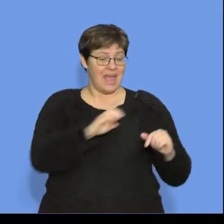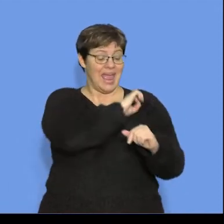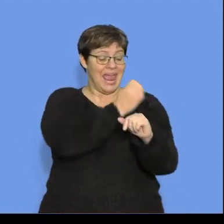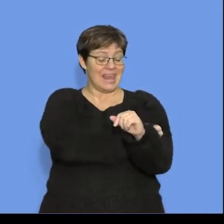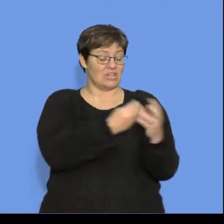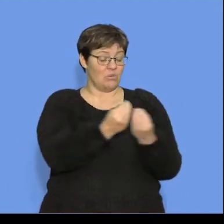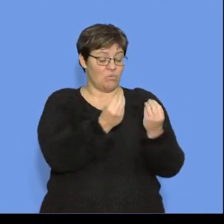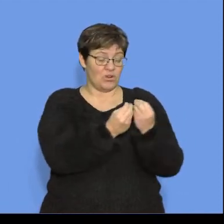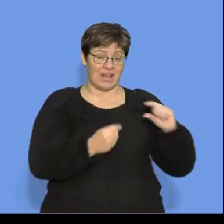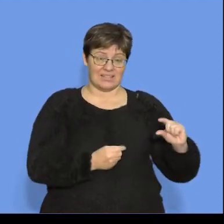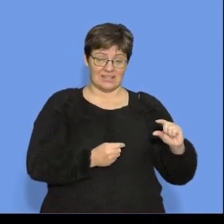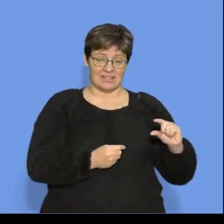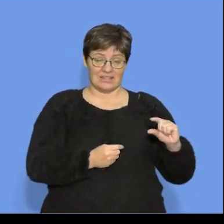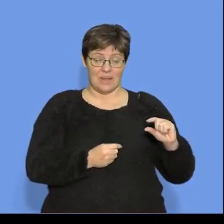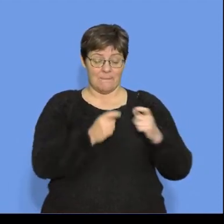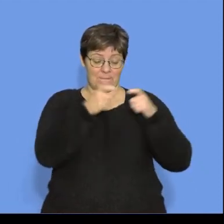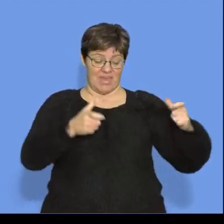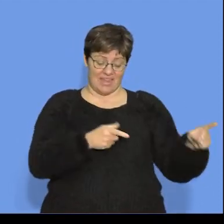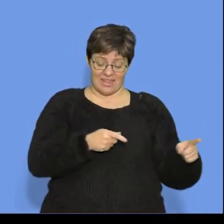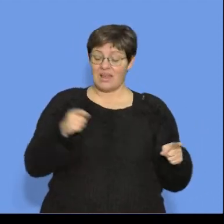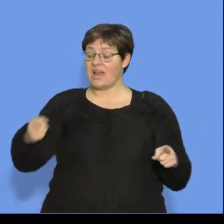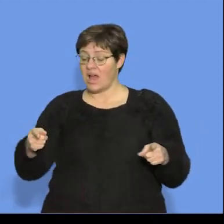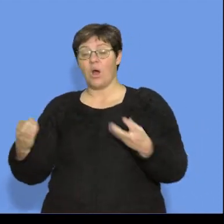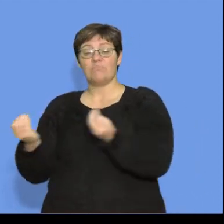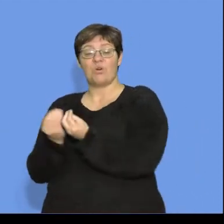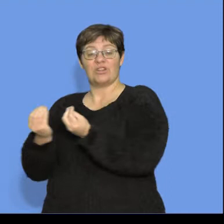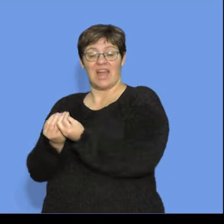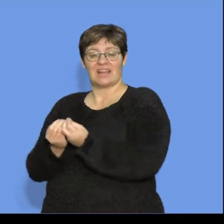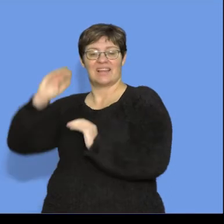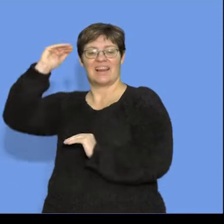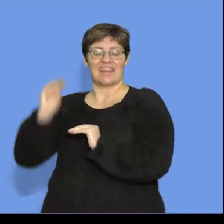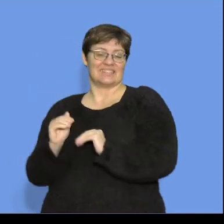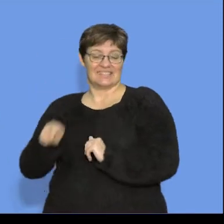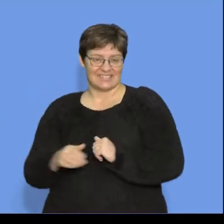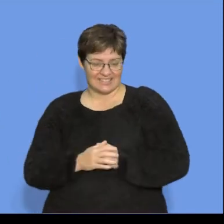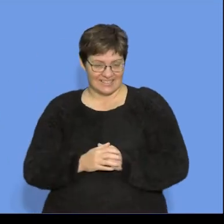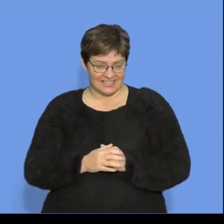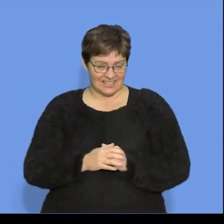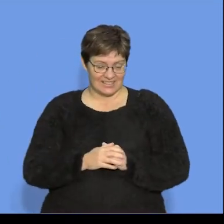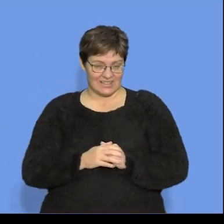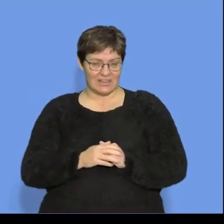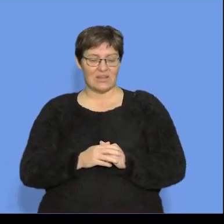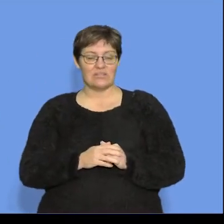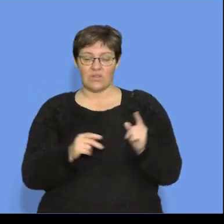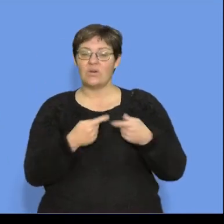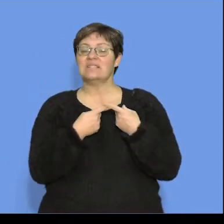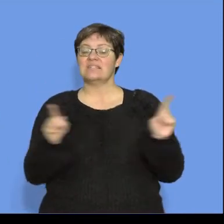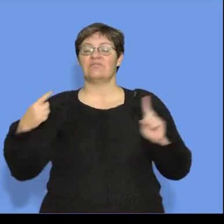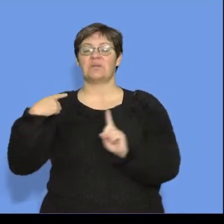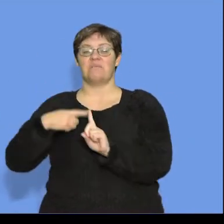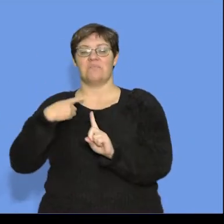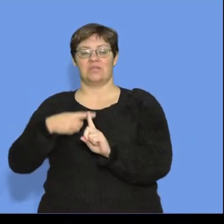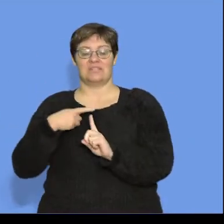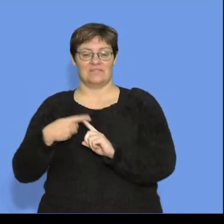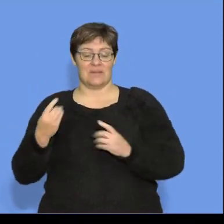the product is now big, and the energy of the reactant is small. So the difference between